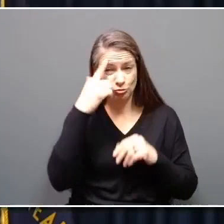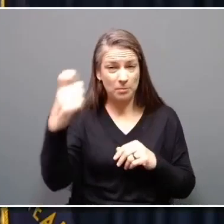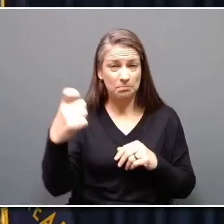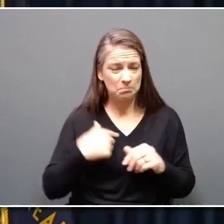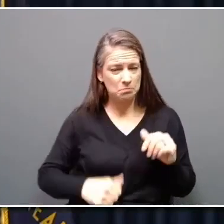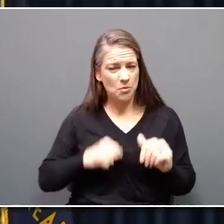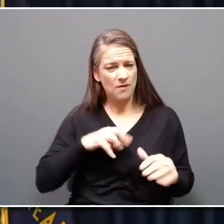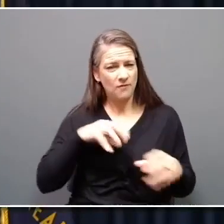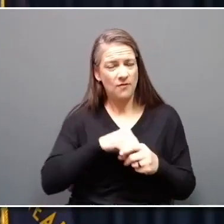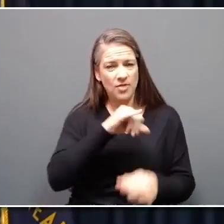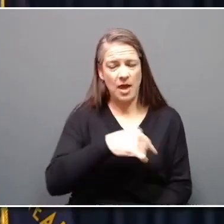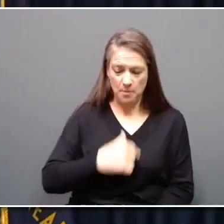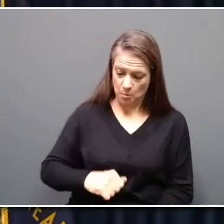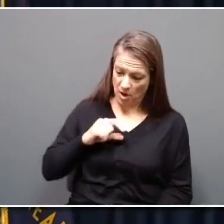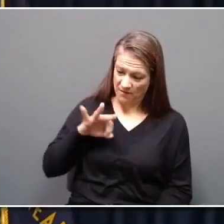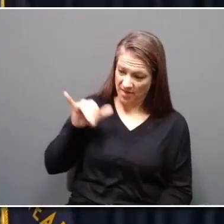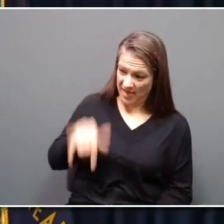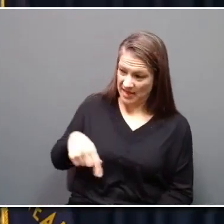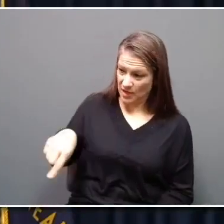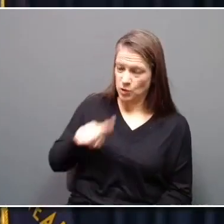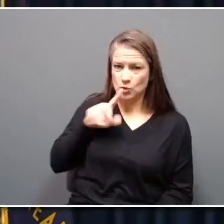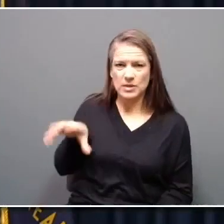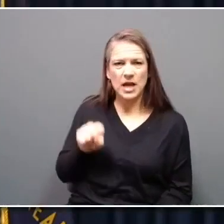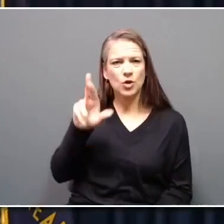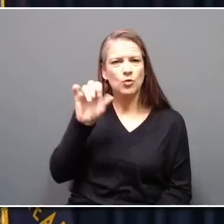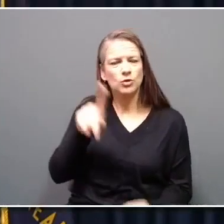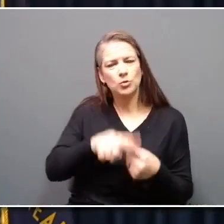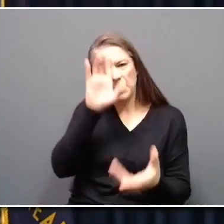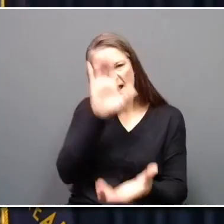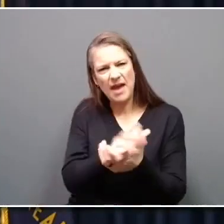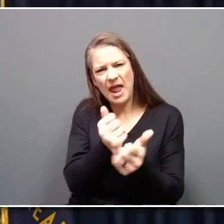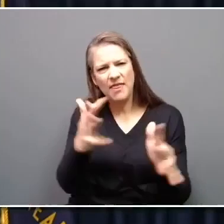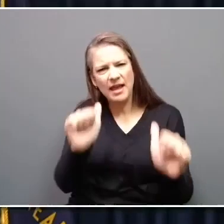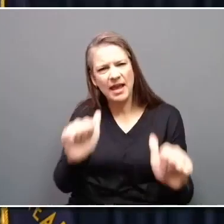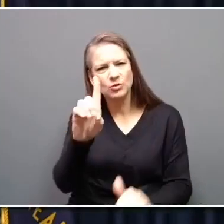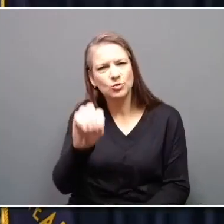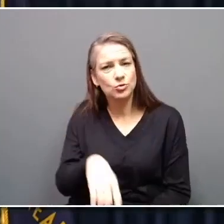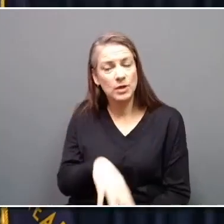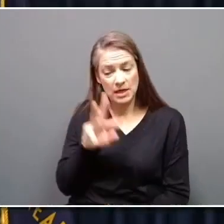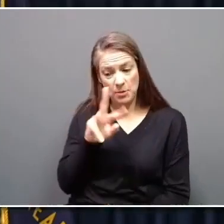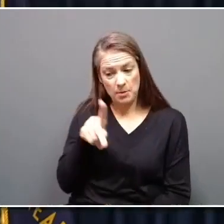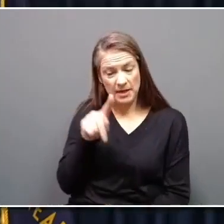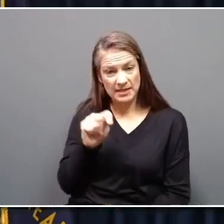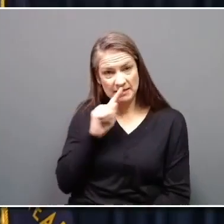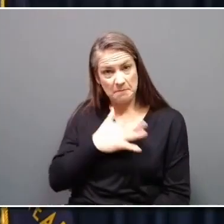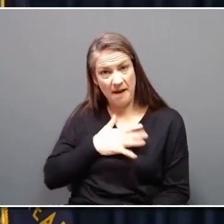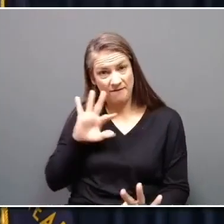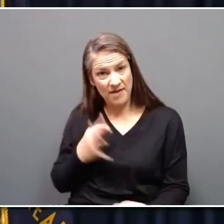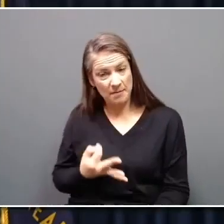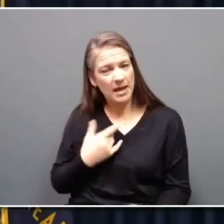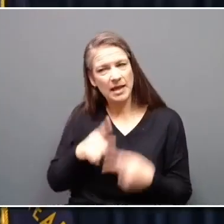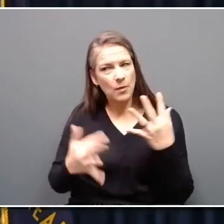grateful for Wayne and the founding team to have the courage to take a risk and believe anything was possible. WPT is the fabric of my family, and I can't wait to see where this incredible